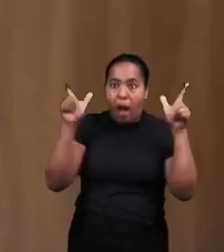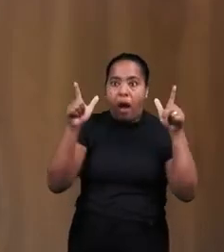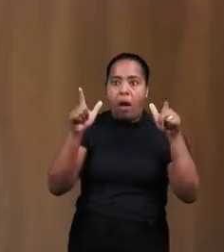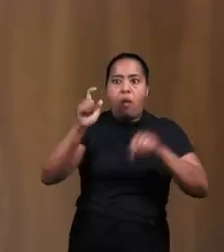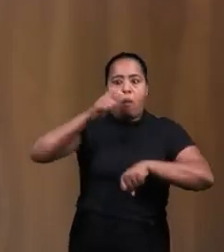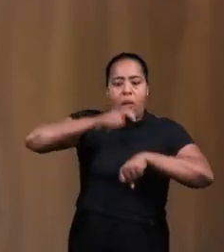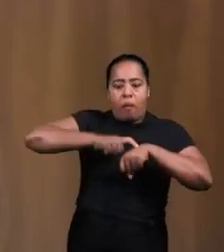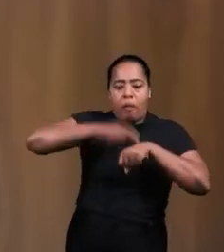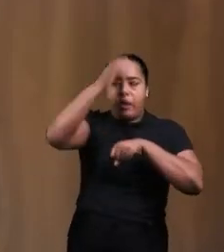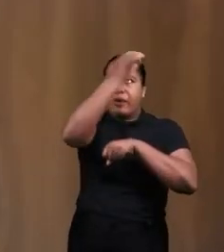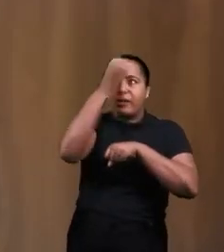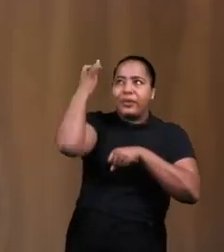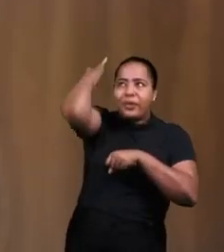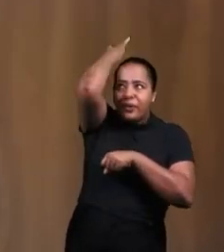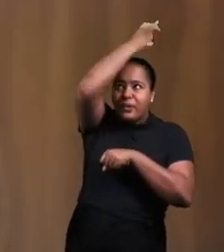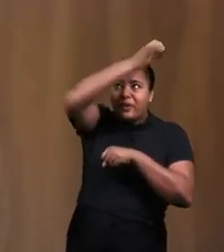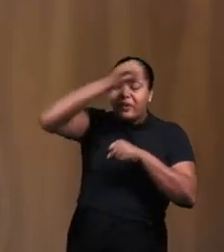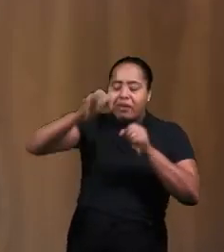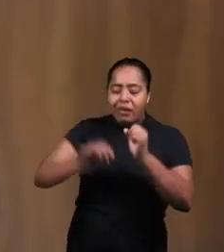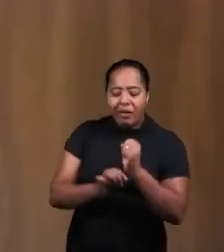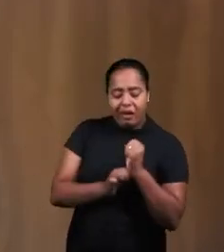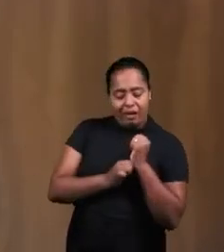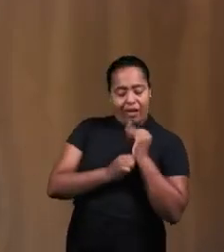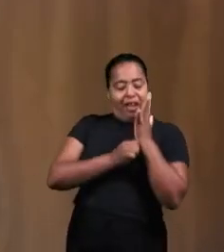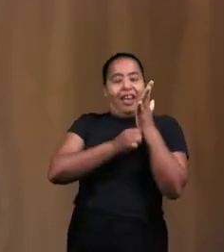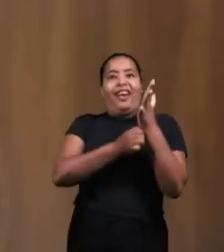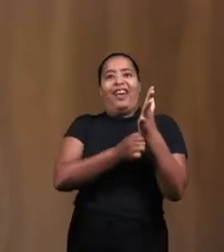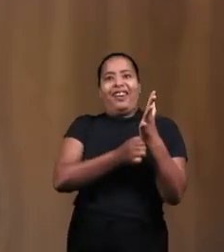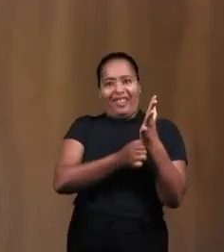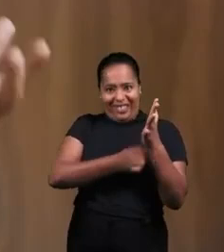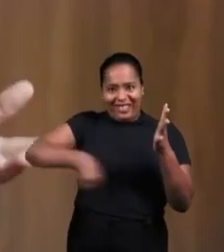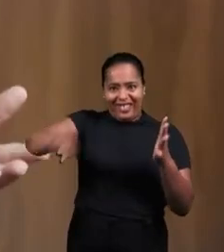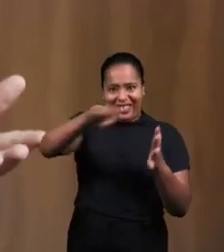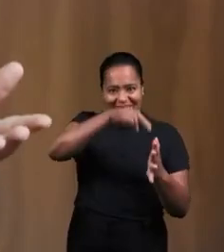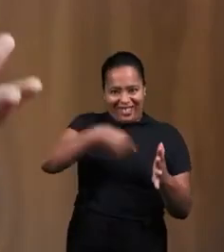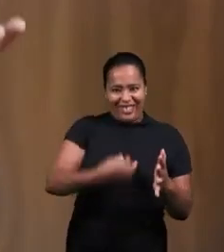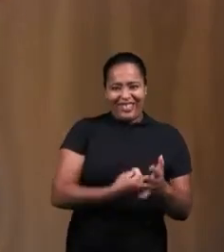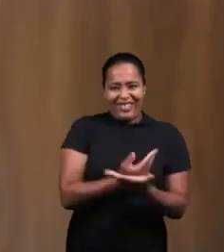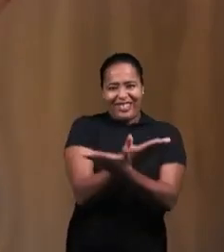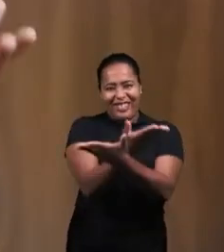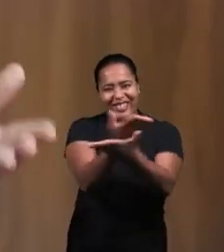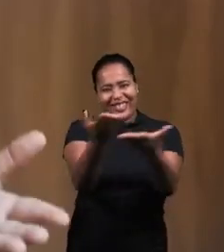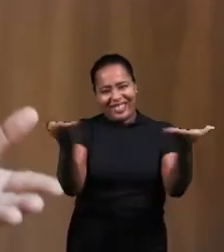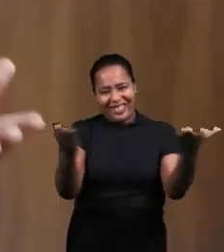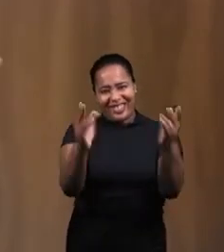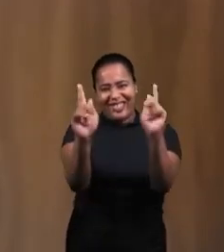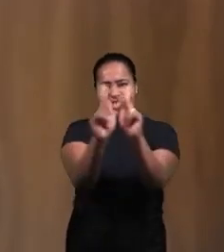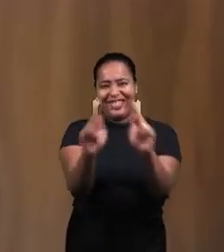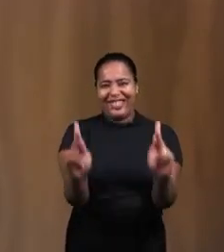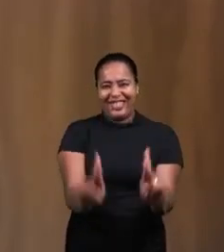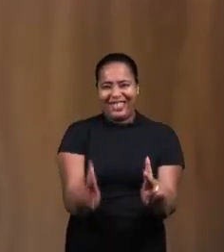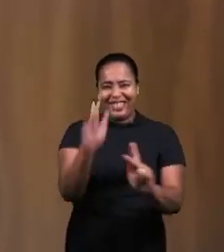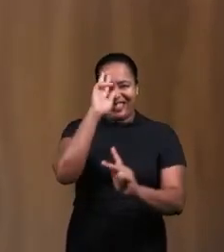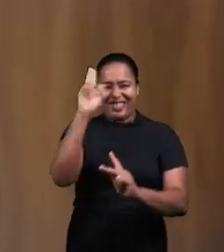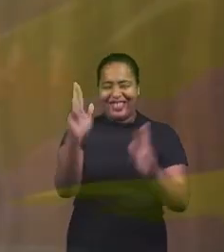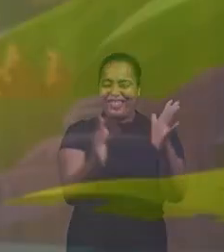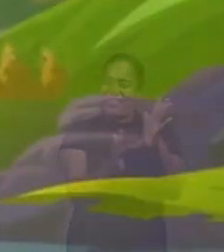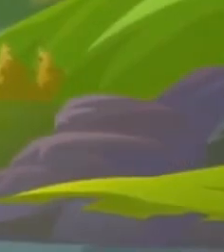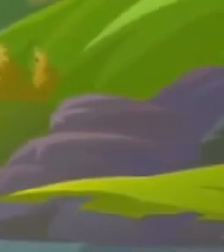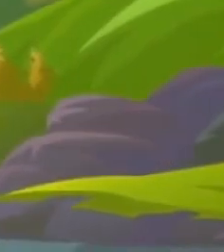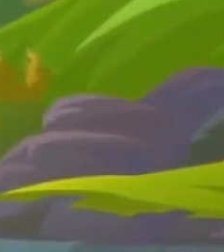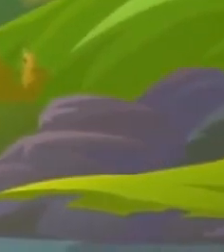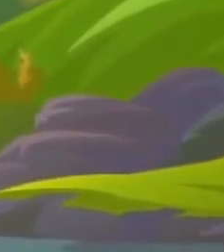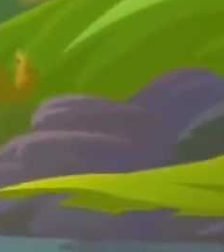the Holy Spirit has revealed to his church. To everyone, the peace of the Lord Jesus.